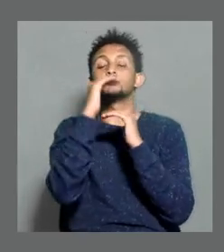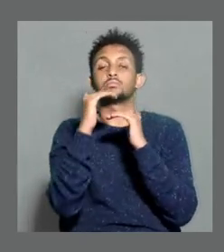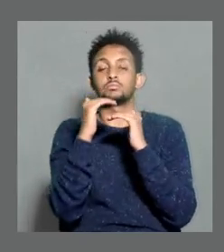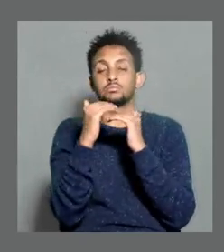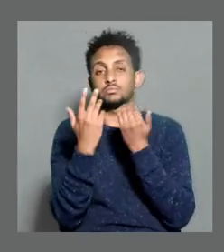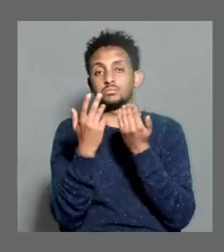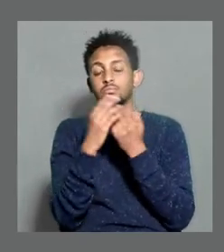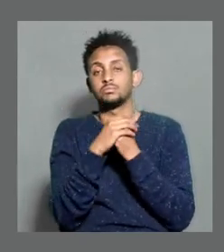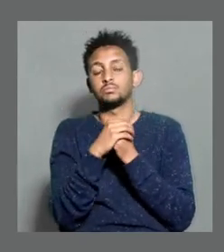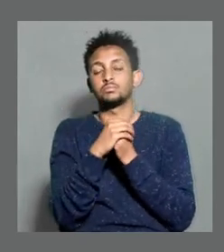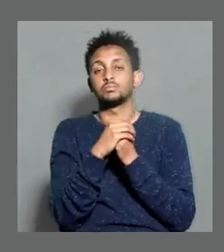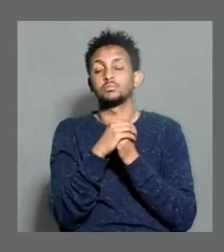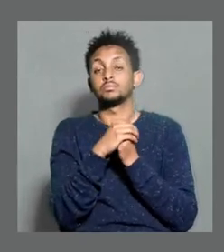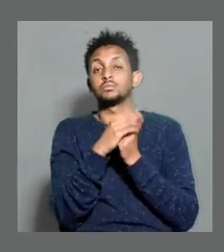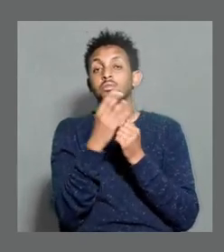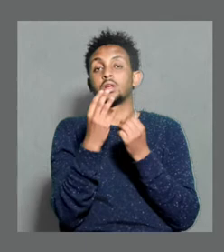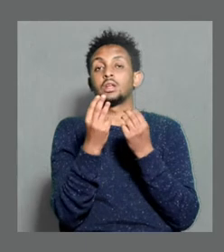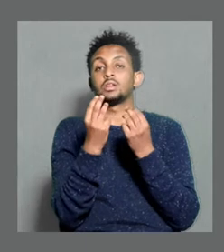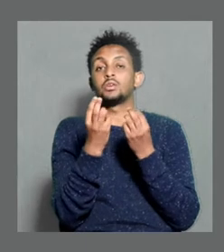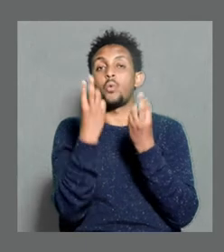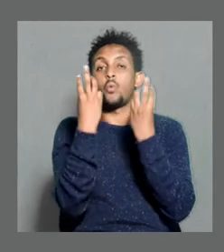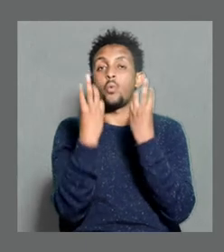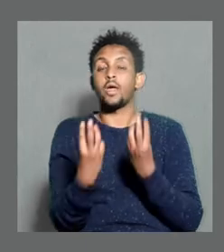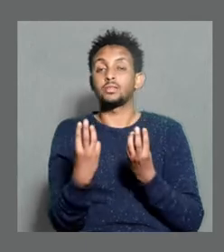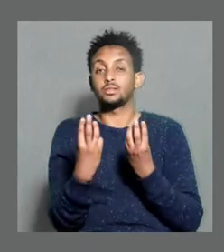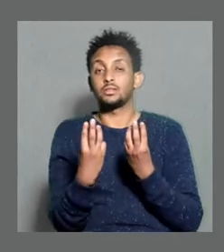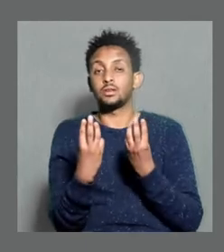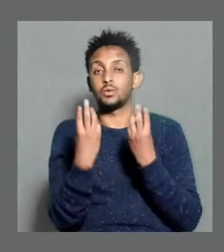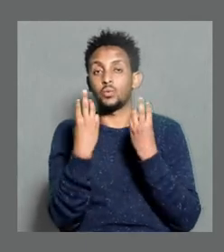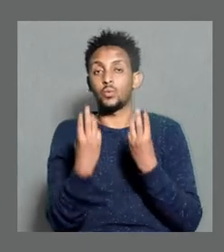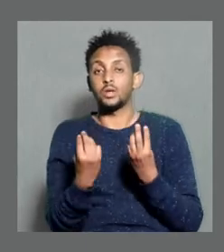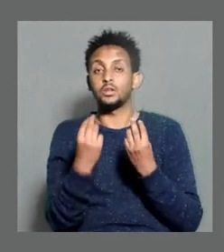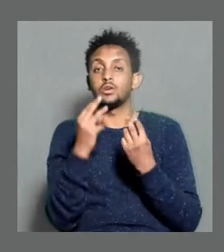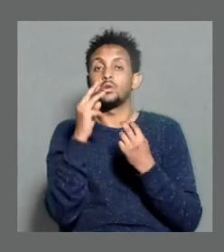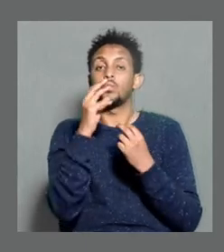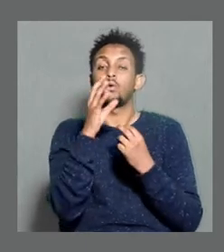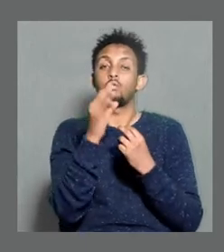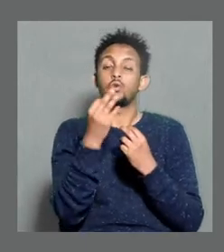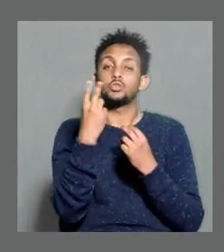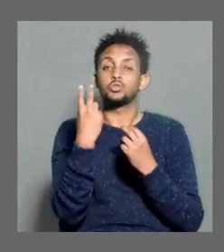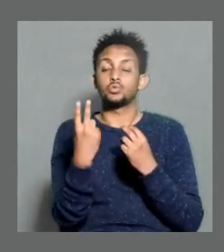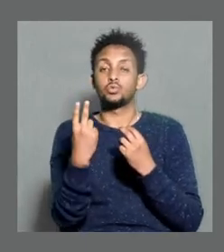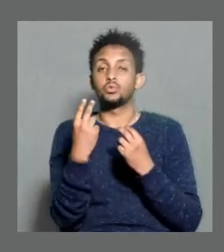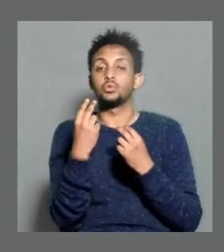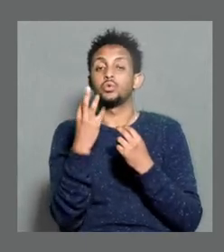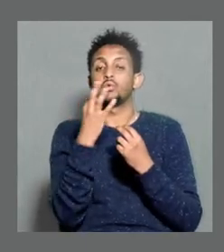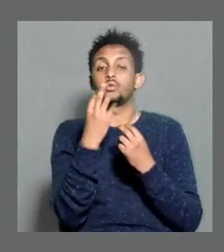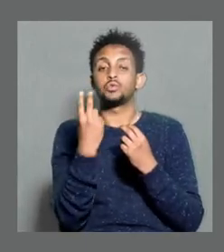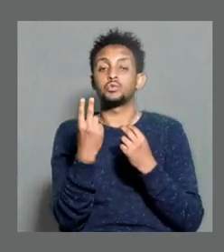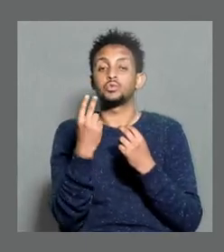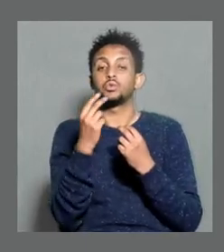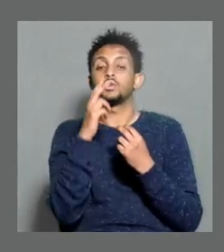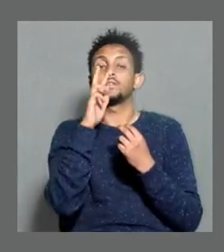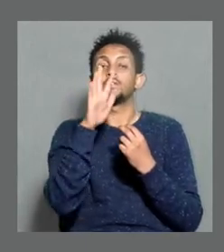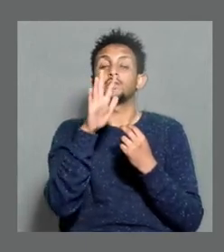meter squared. And the weights, or we can call it force 2, it's possible to use force 2,